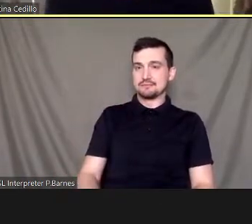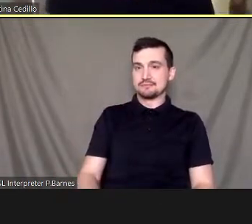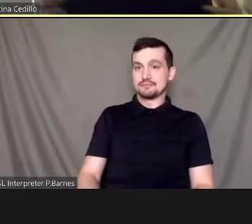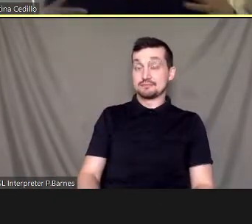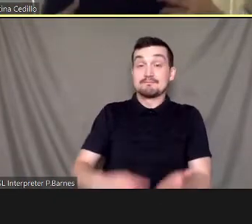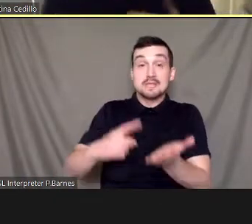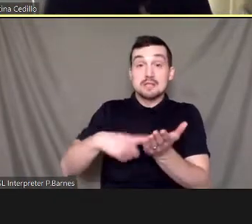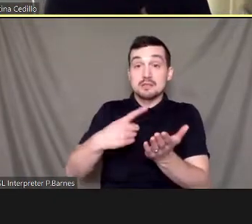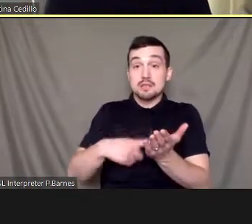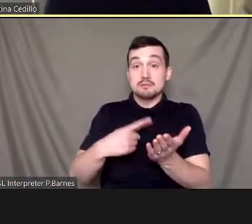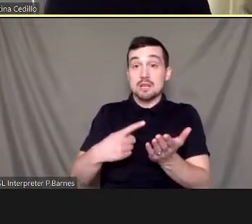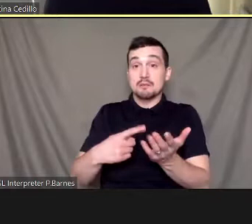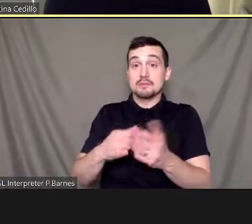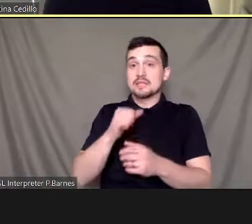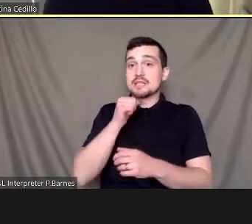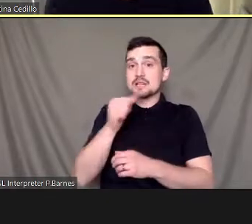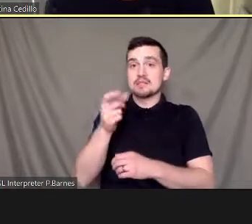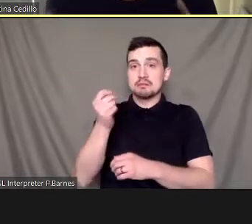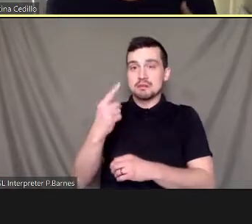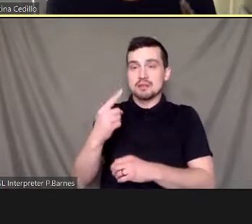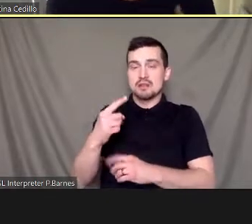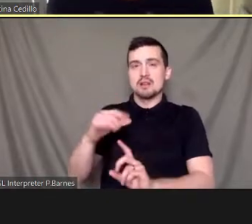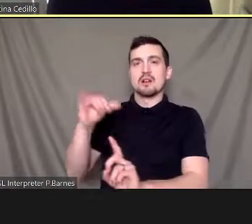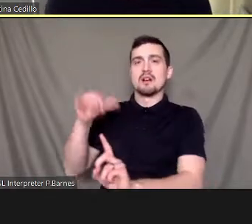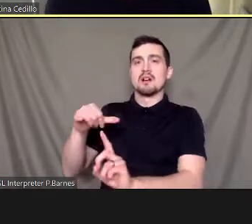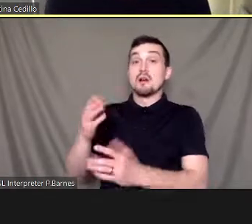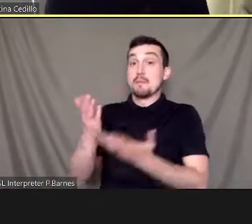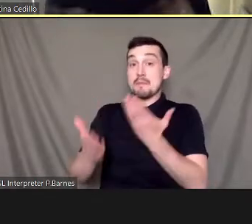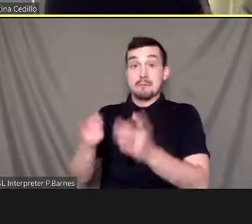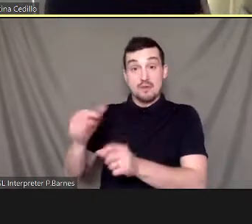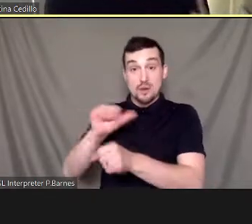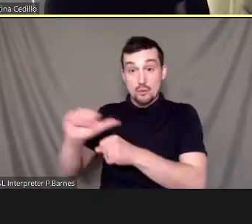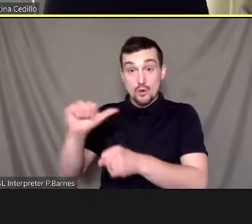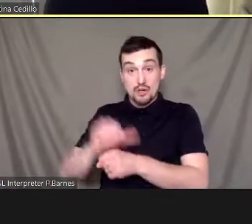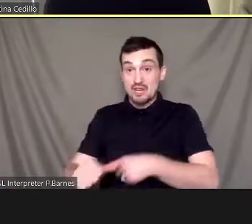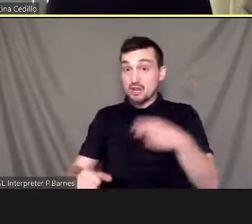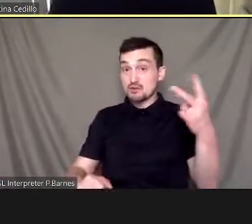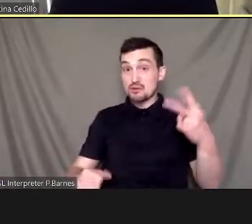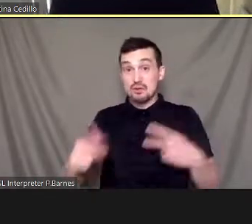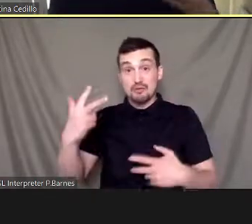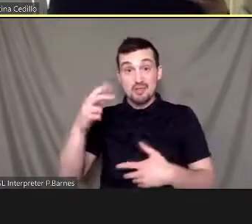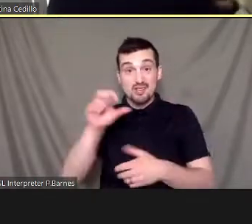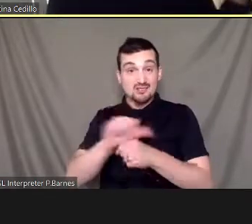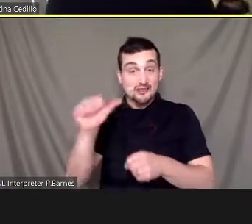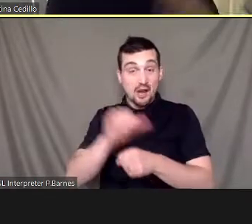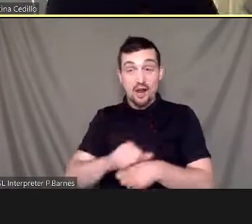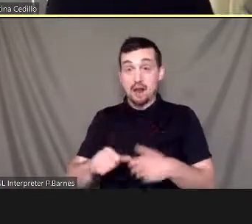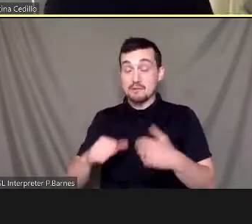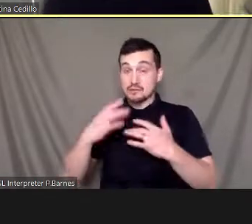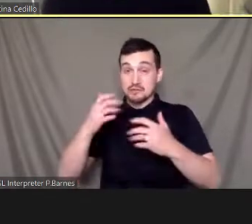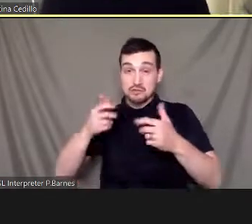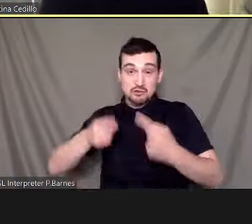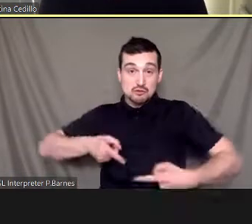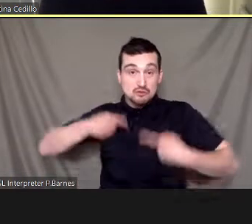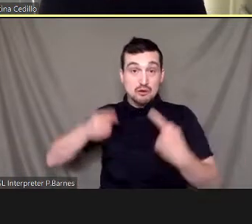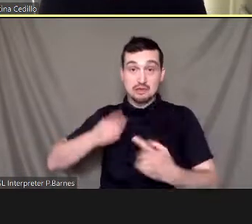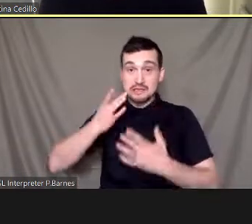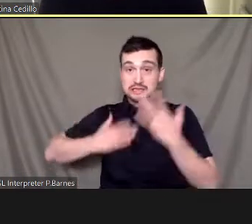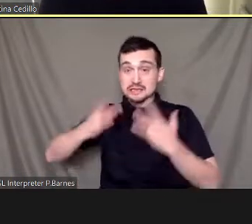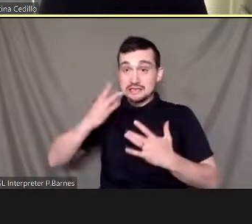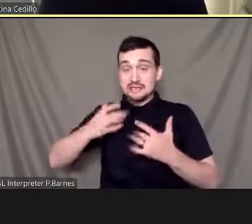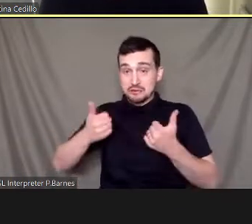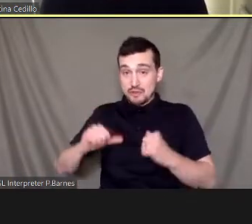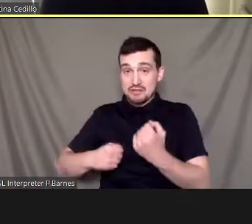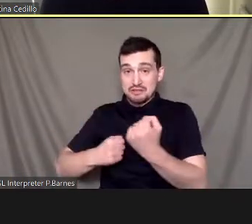sometimes it doesn't occur to us that maybe that person is working 2-3 jobs to sustain a family or has a lot of other